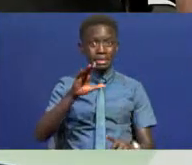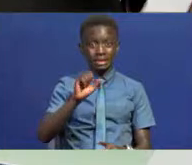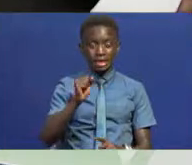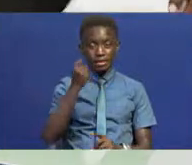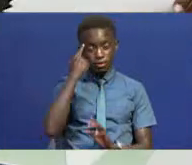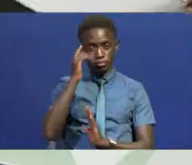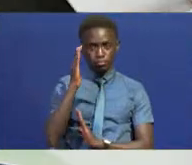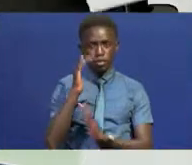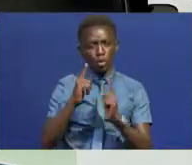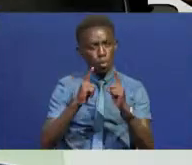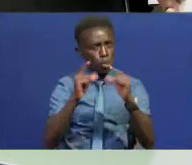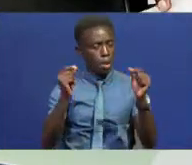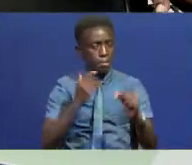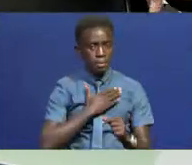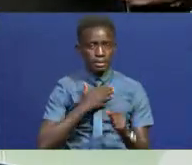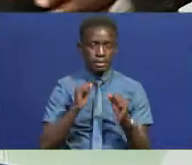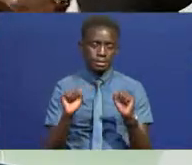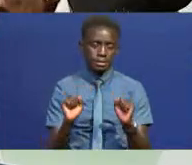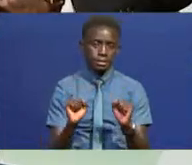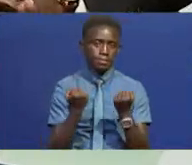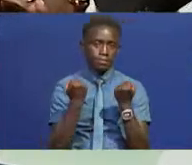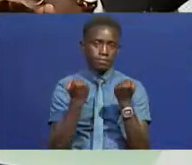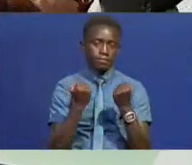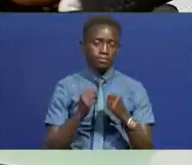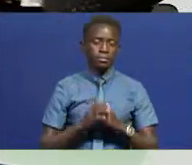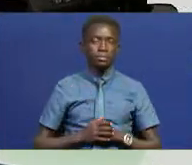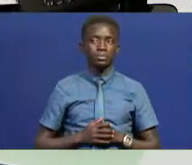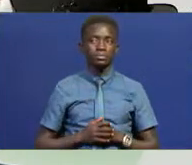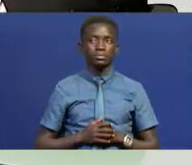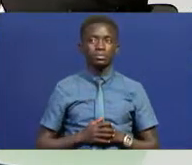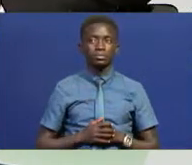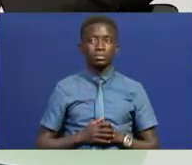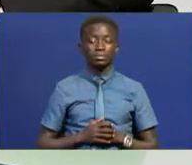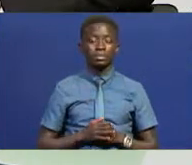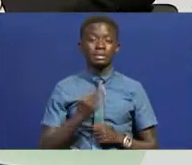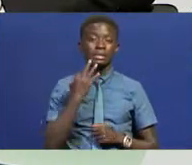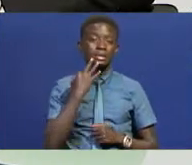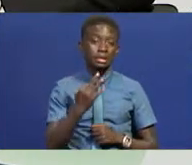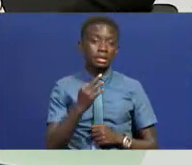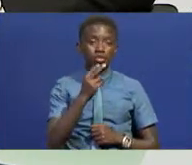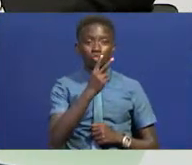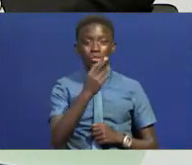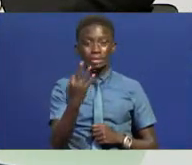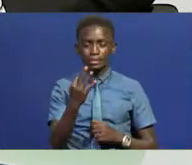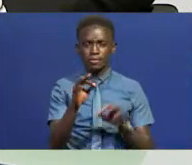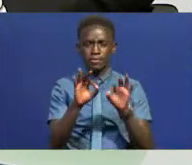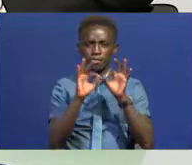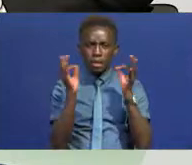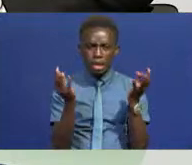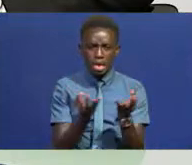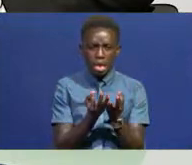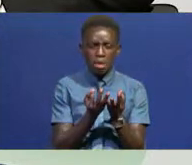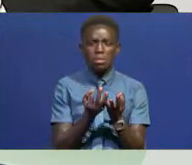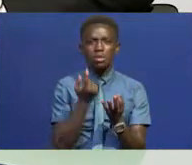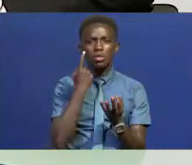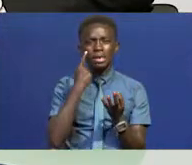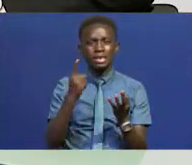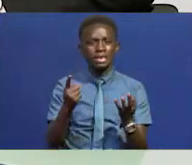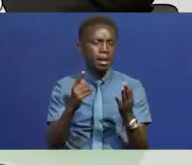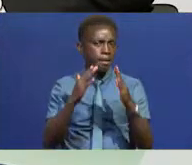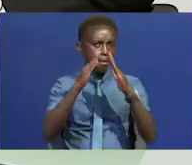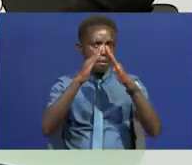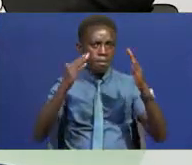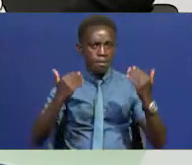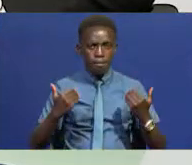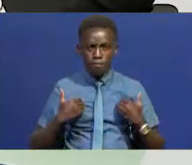stay safe and be on the lookout. Still on that beat, at least 323 families have been displaced in Kisumu County as the